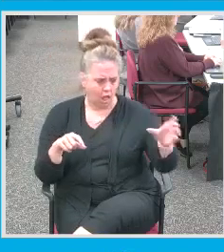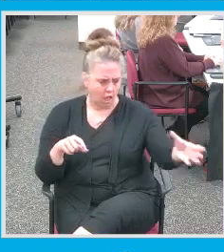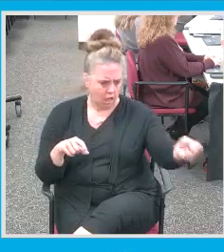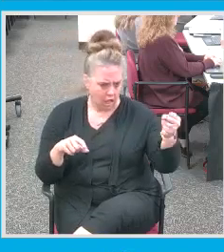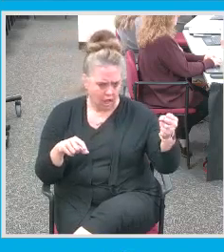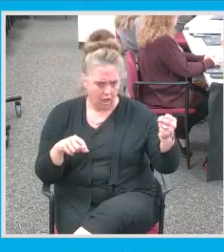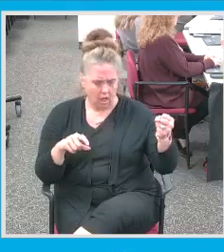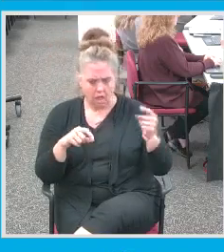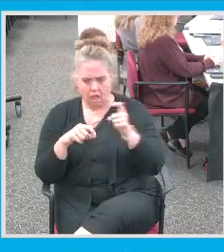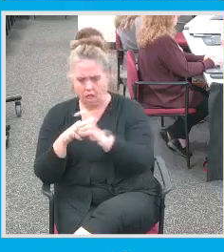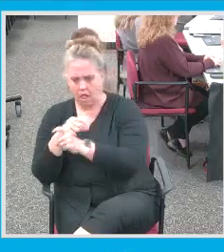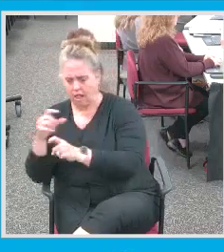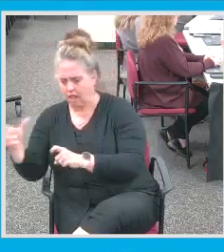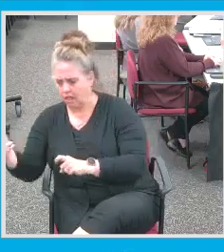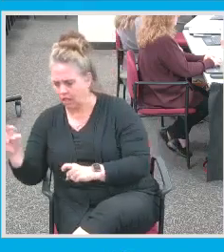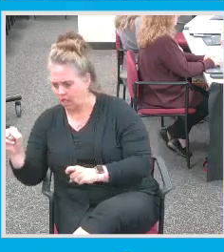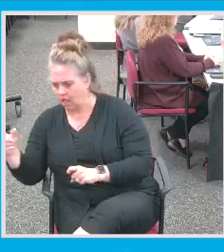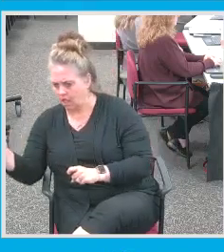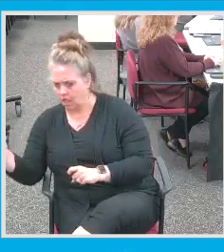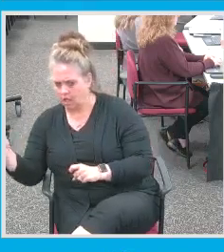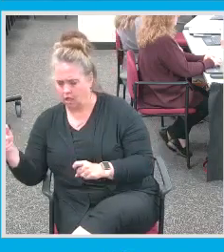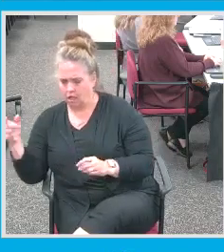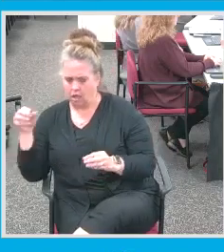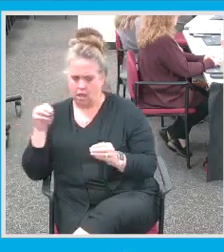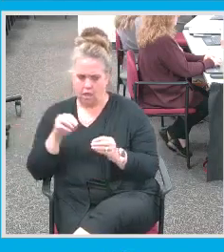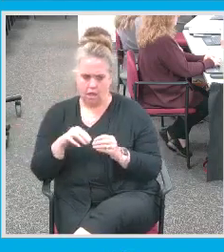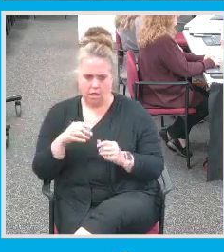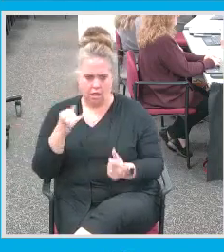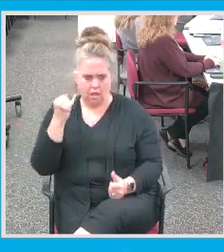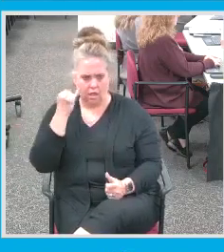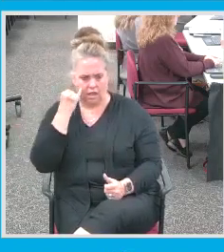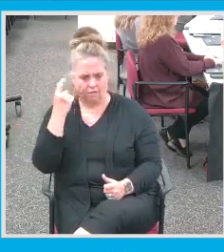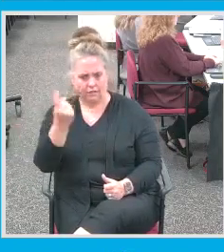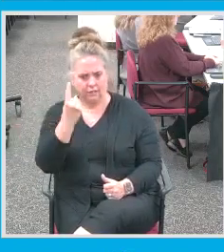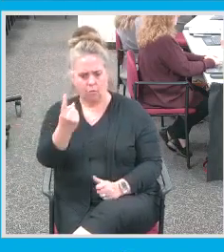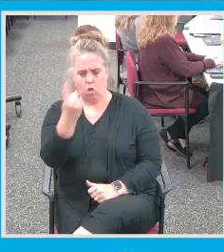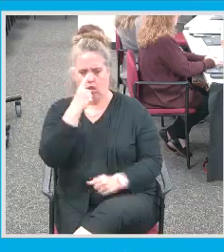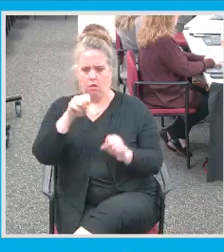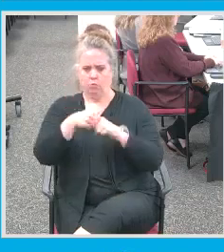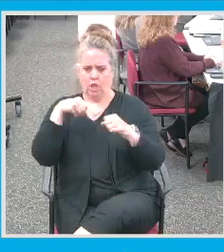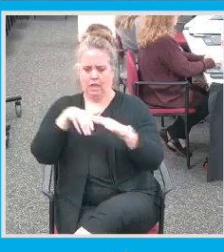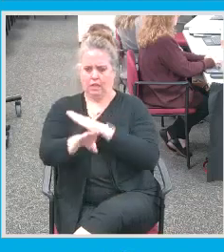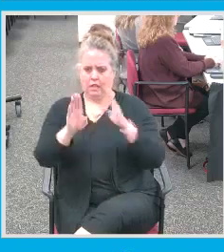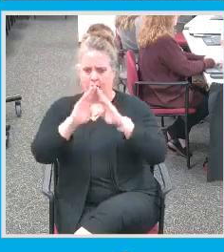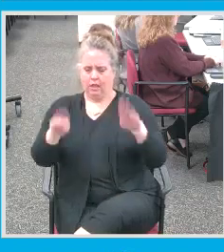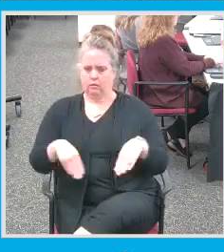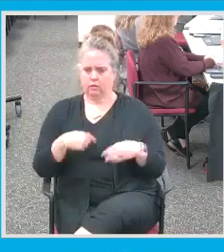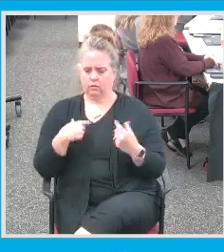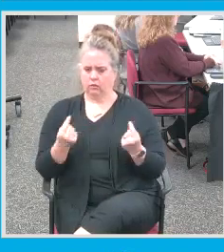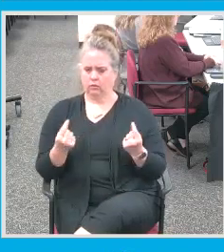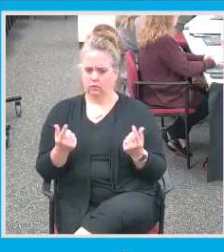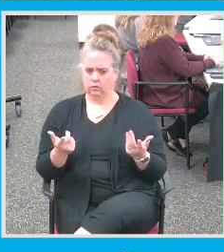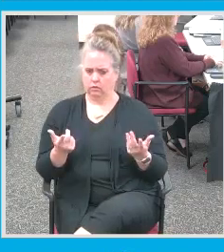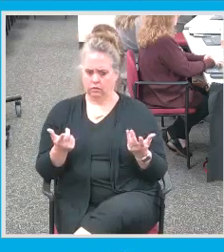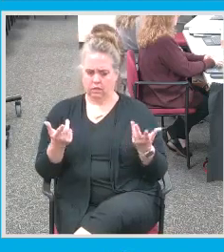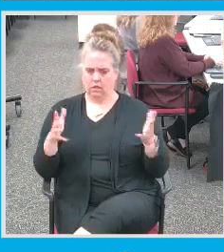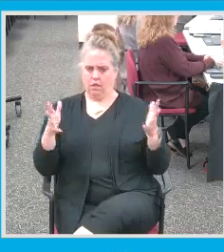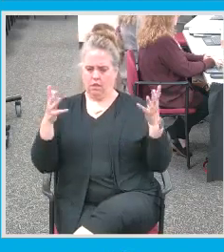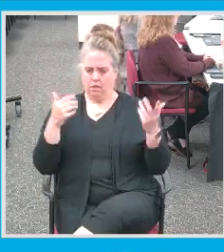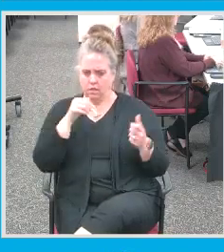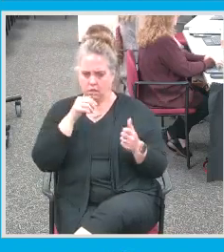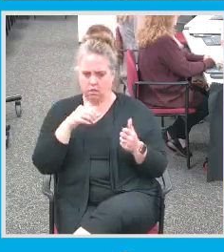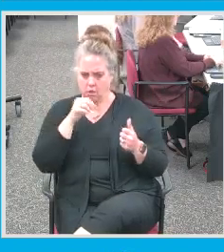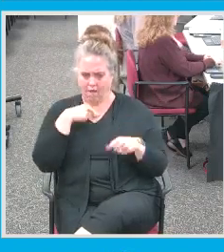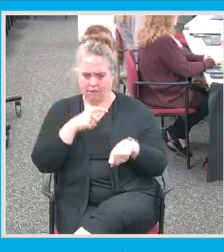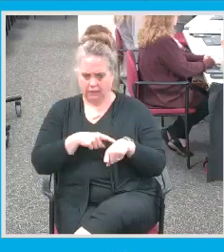weapon. Because when someone's breaking into your house or there's something going on, that's when you panic, and it's very hard to do